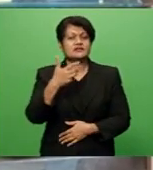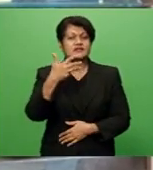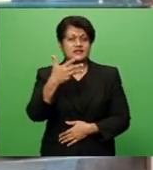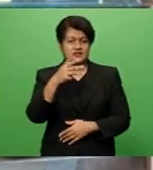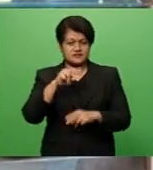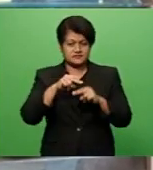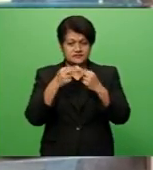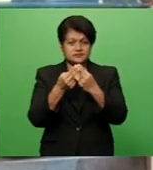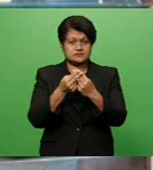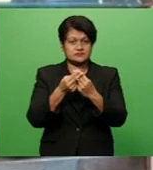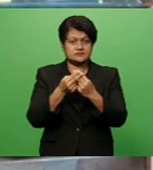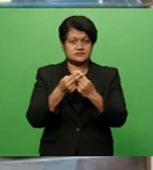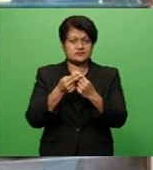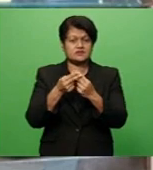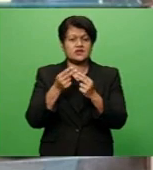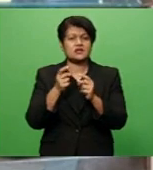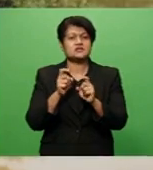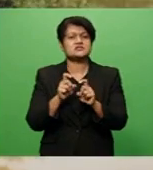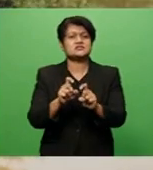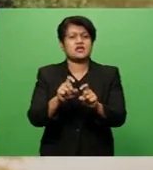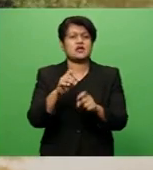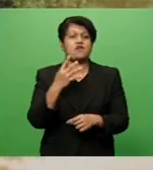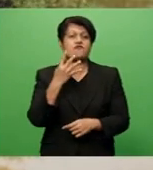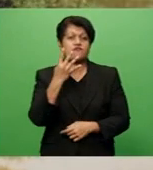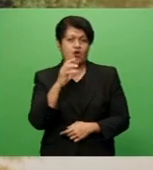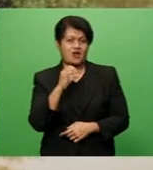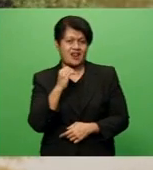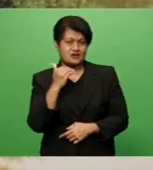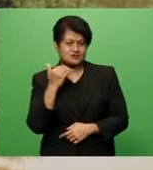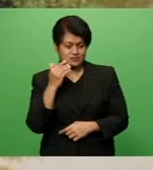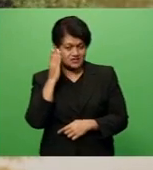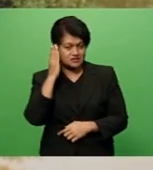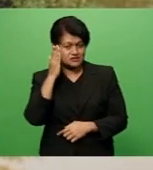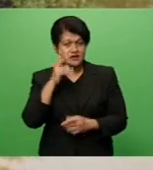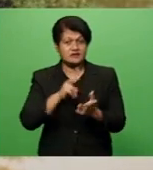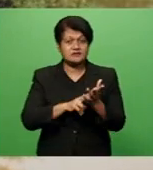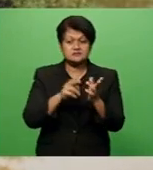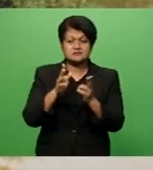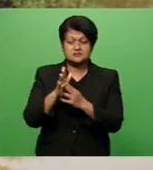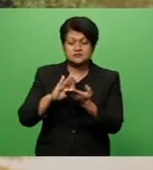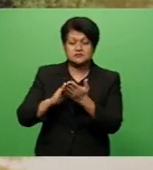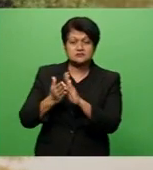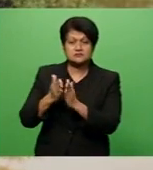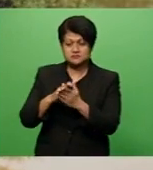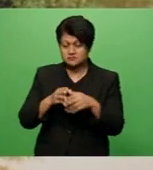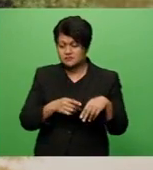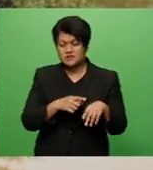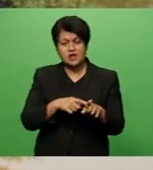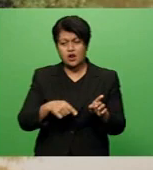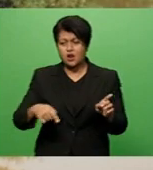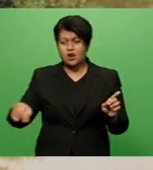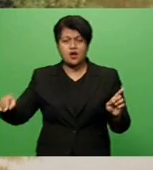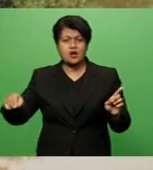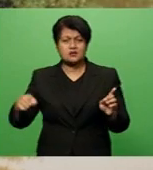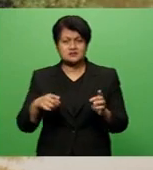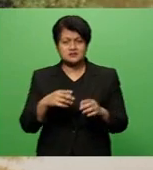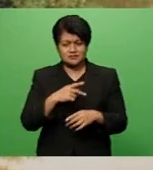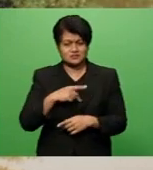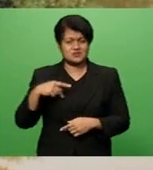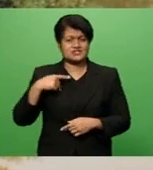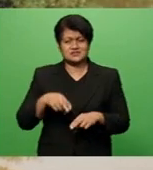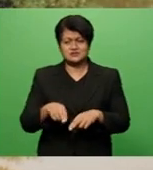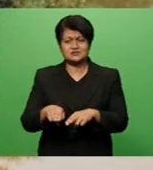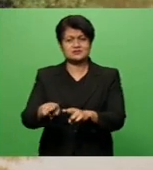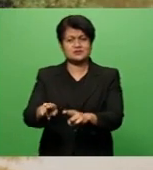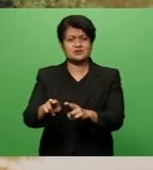are occupying the 4 classrooms in this school. Villages and communities along Princess Road, that includes Sawani Village, Vuniniundrovu